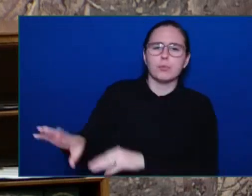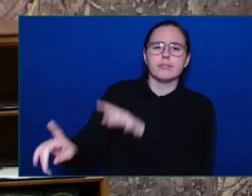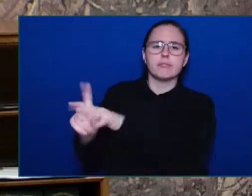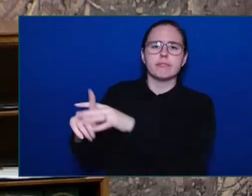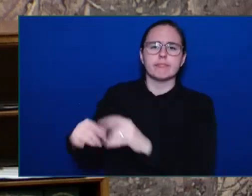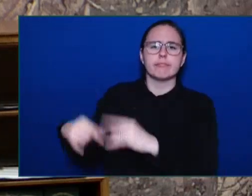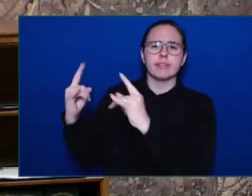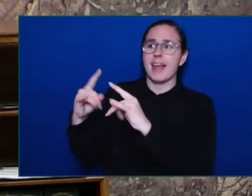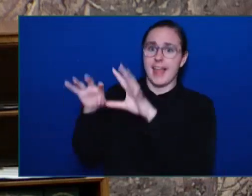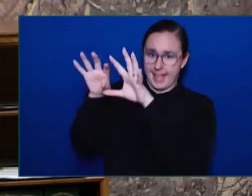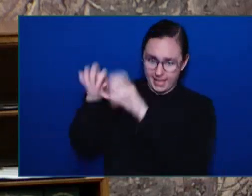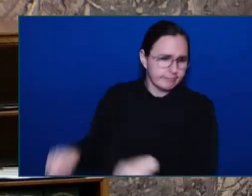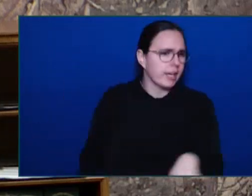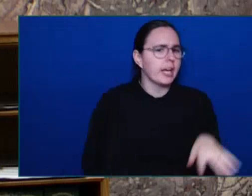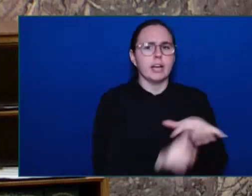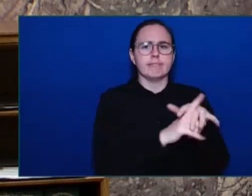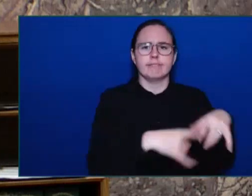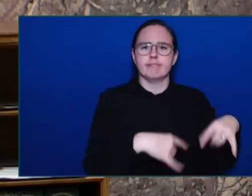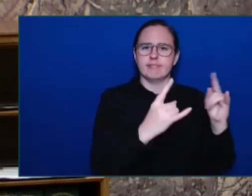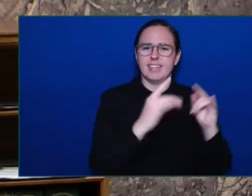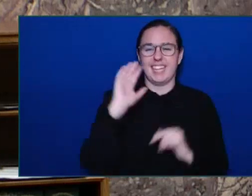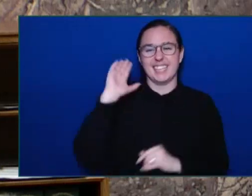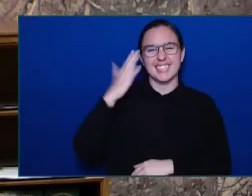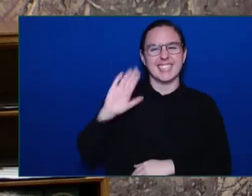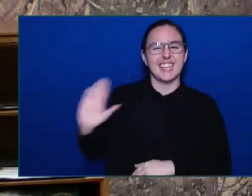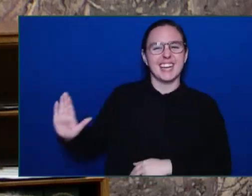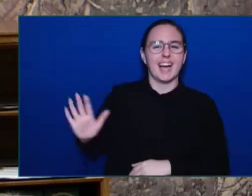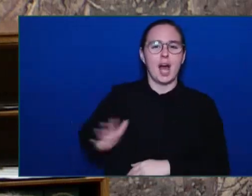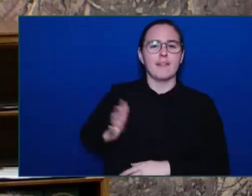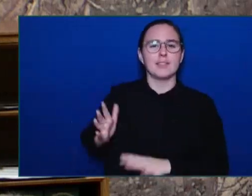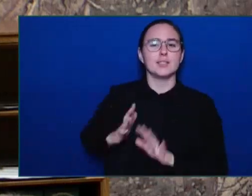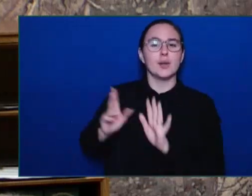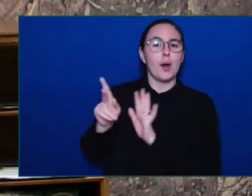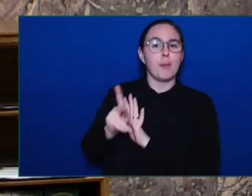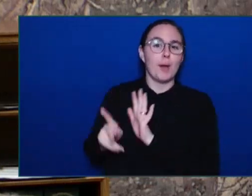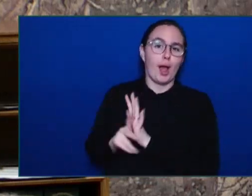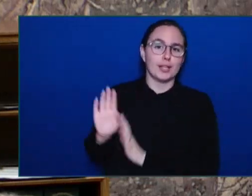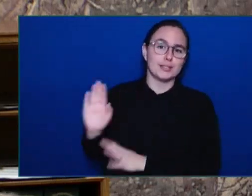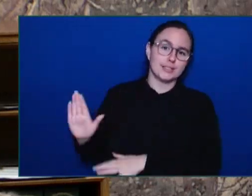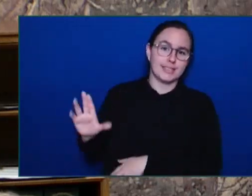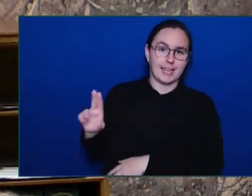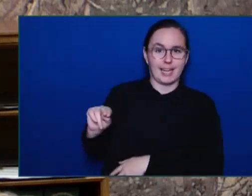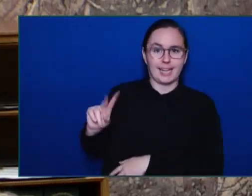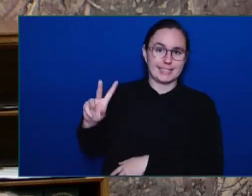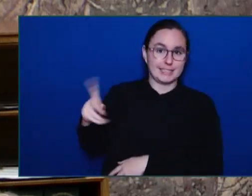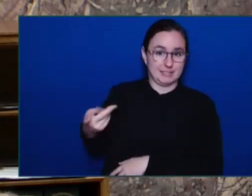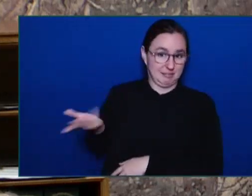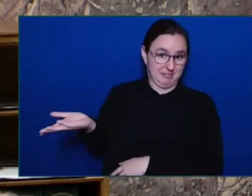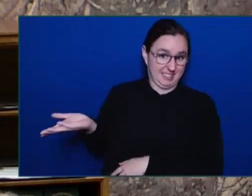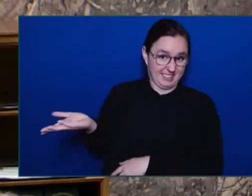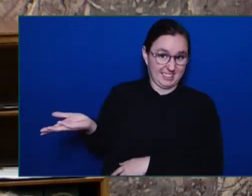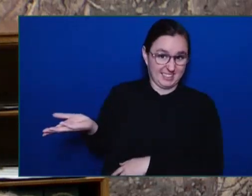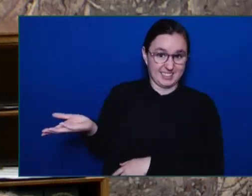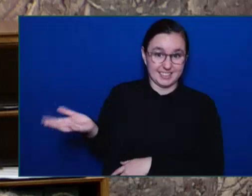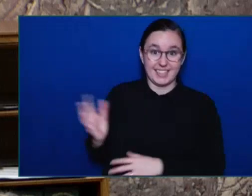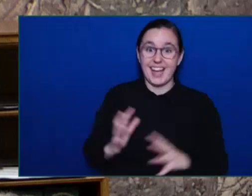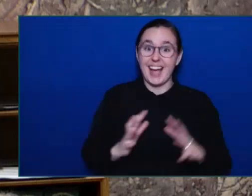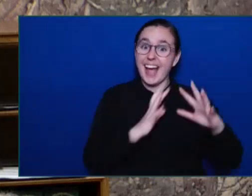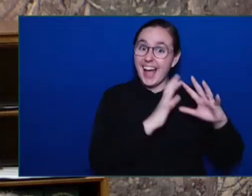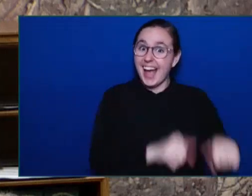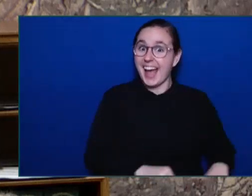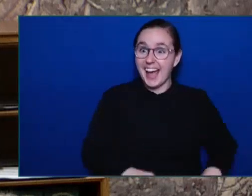The NDP's, well, wait for it, the NDP's Downtown East Side Provincial Partnership Plan working